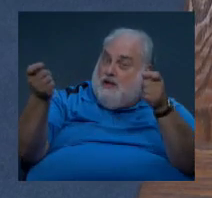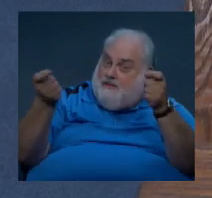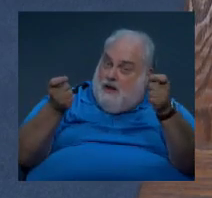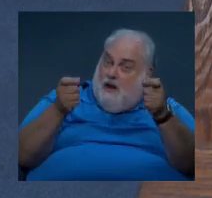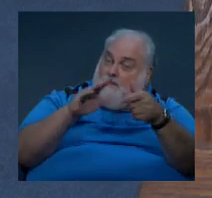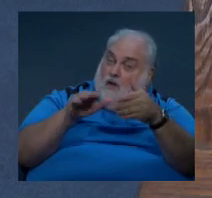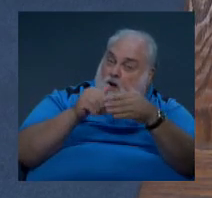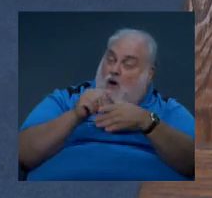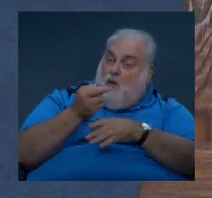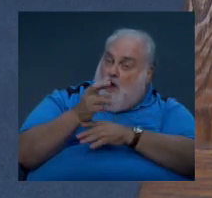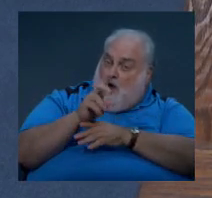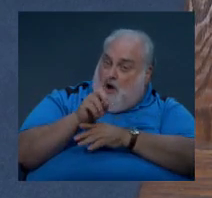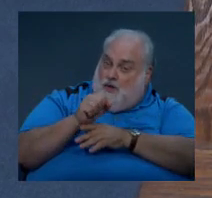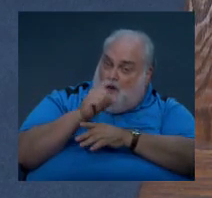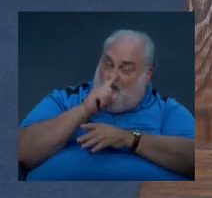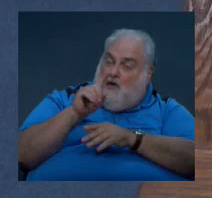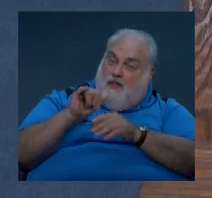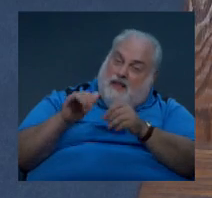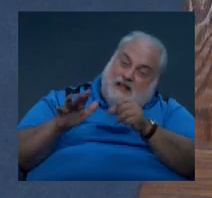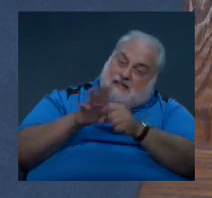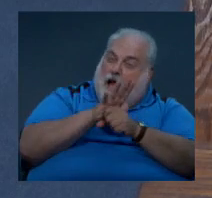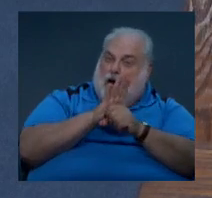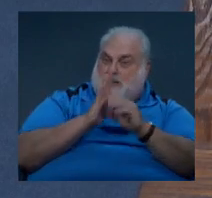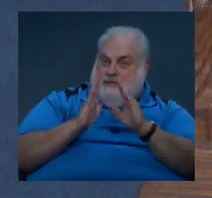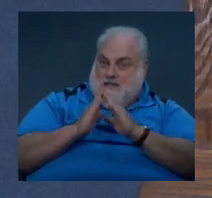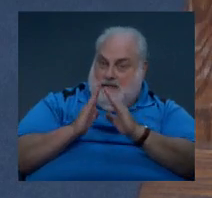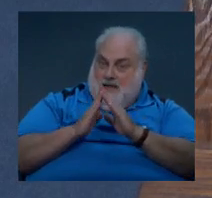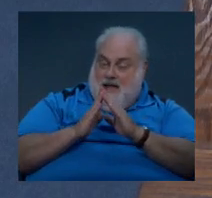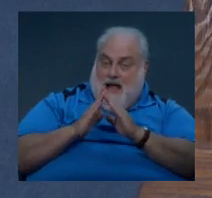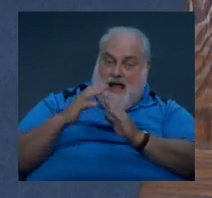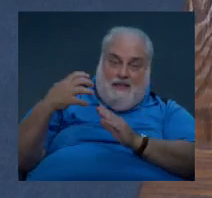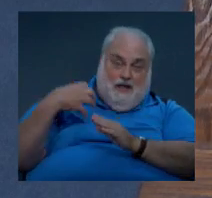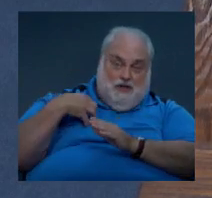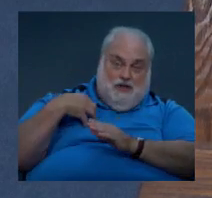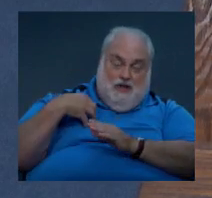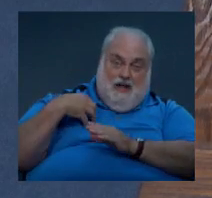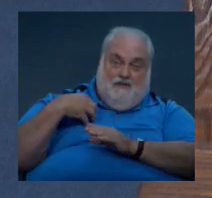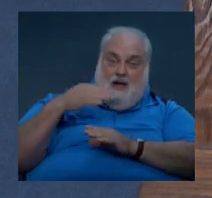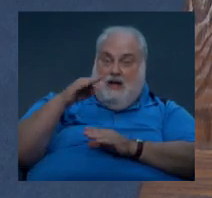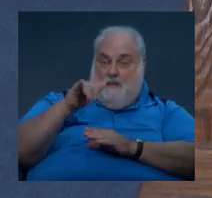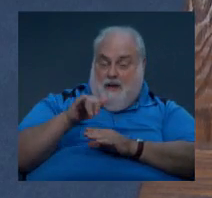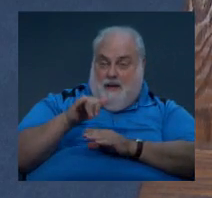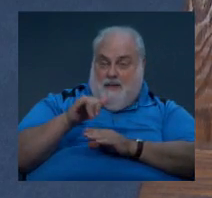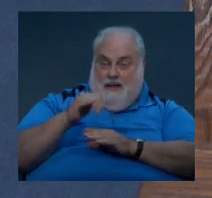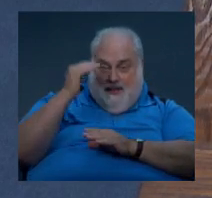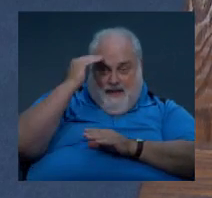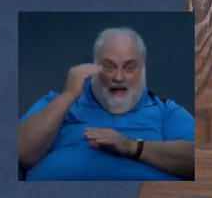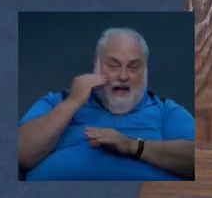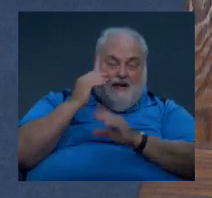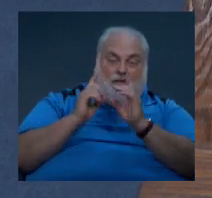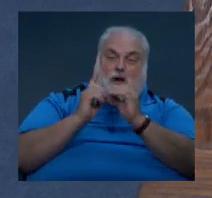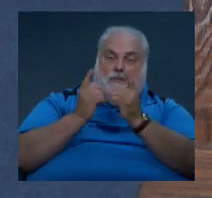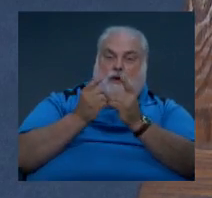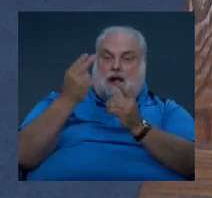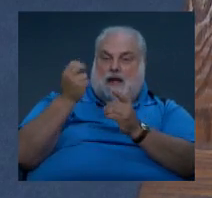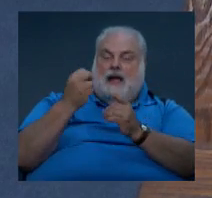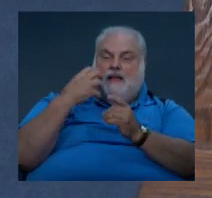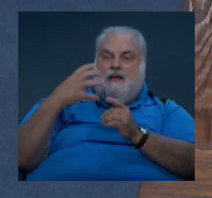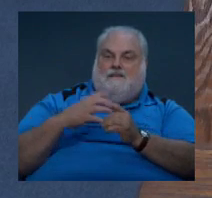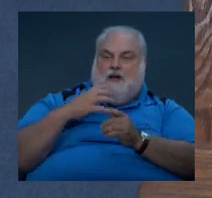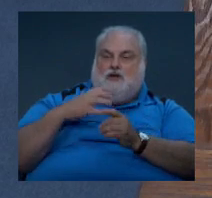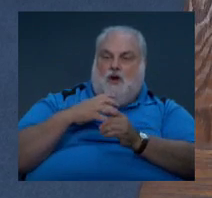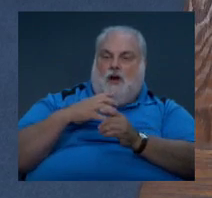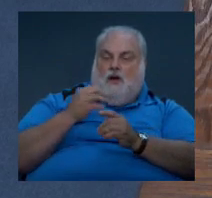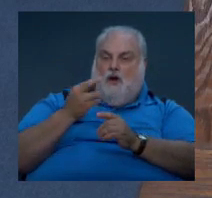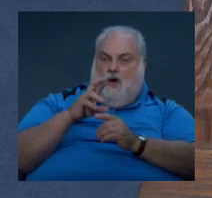records for the entire city, and the chief, by virtue of being the head of the department, he's the official custodian